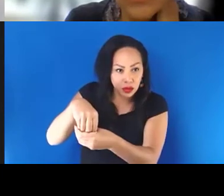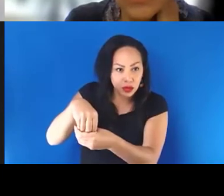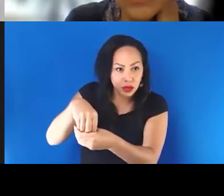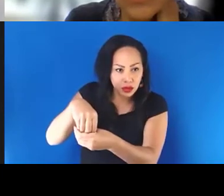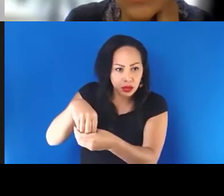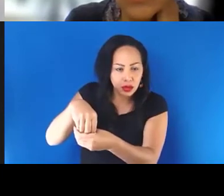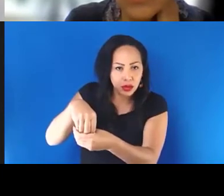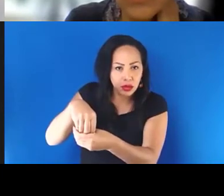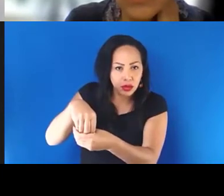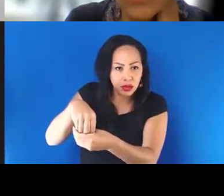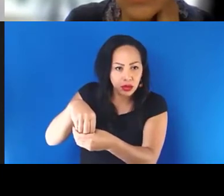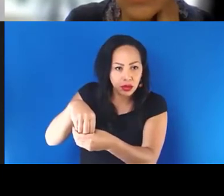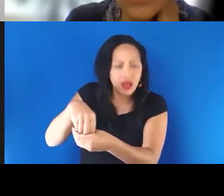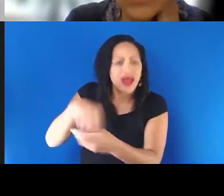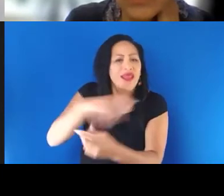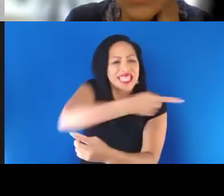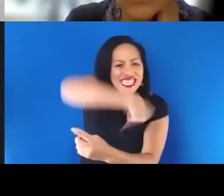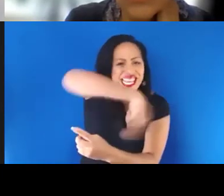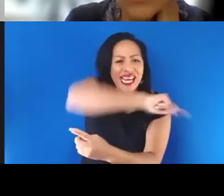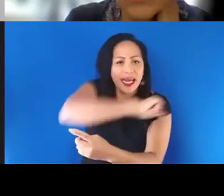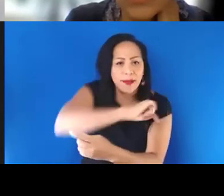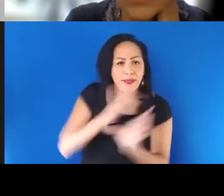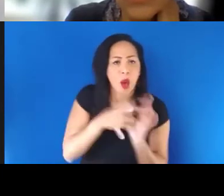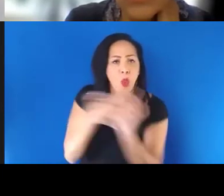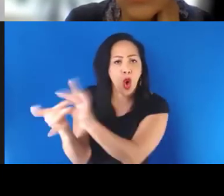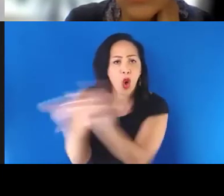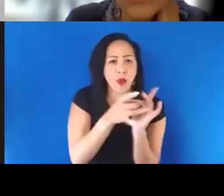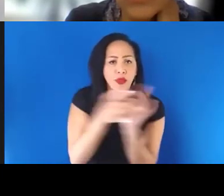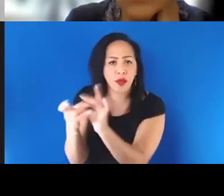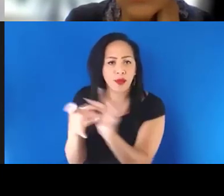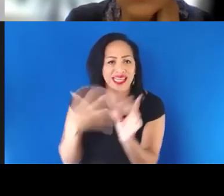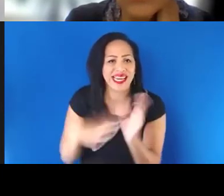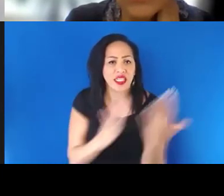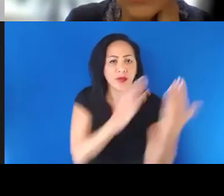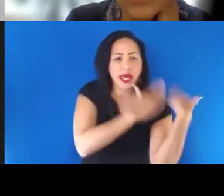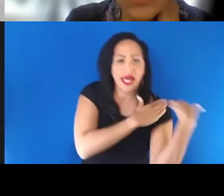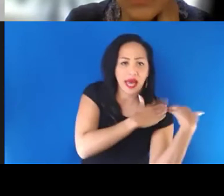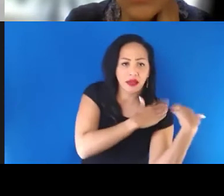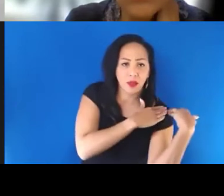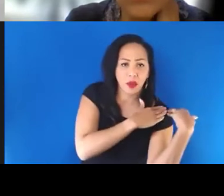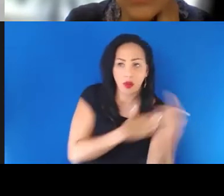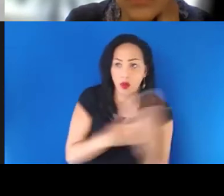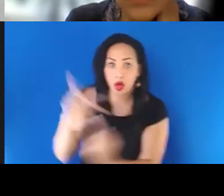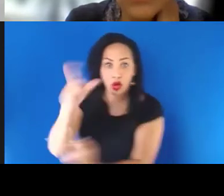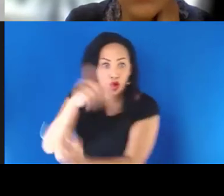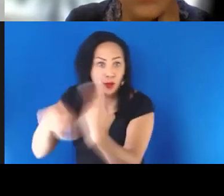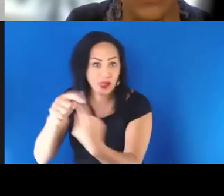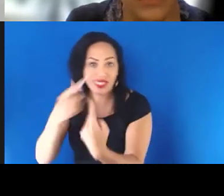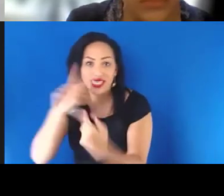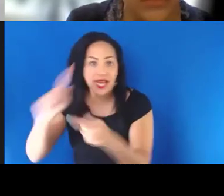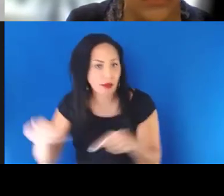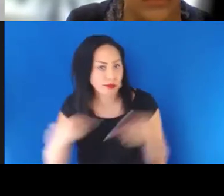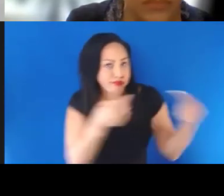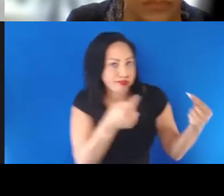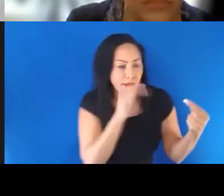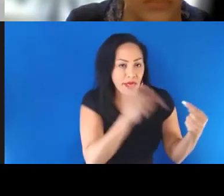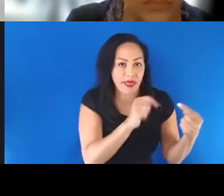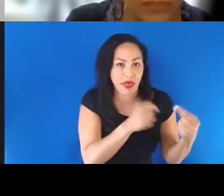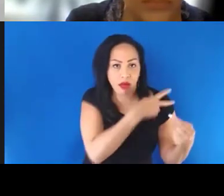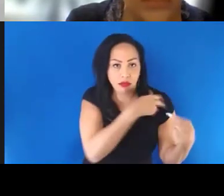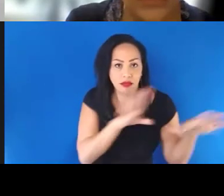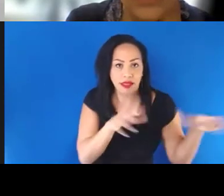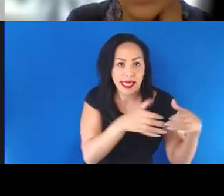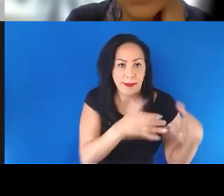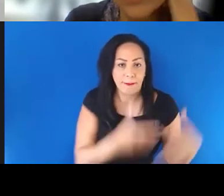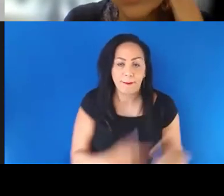team to be accountable, because then the community members are able to hold you accountable. Yeah. Thank you so much,